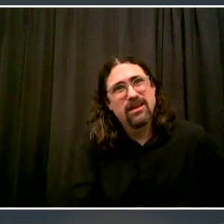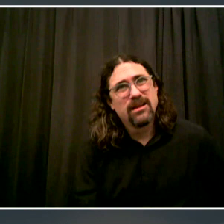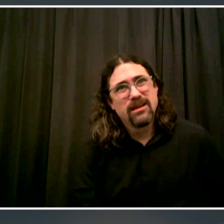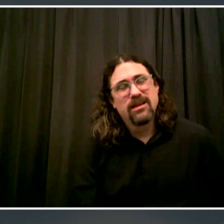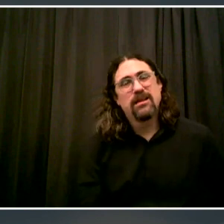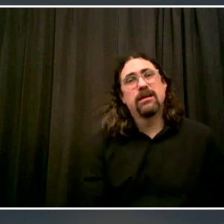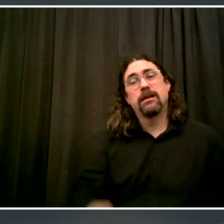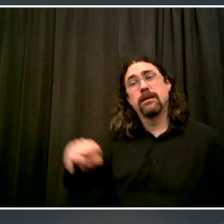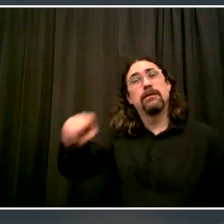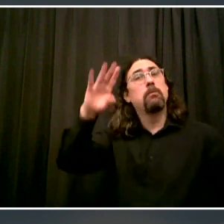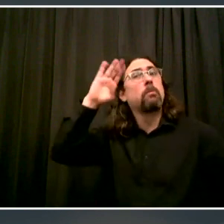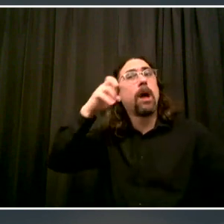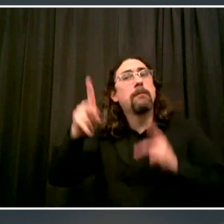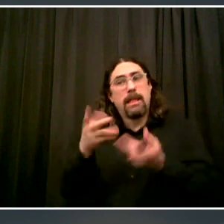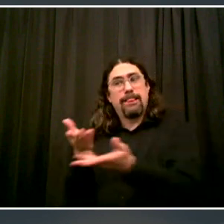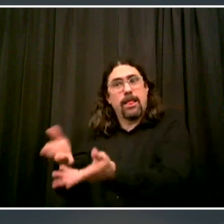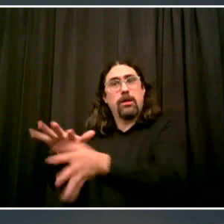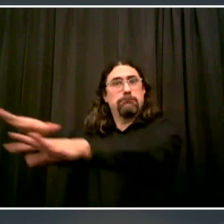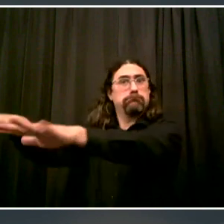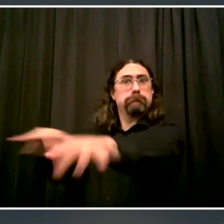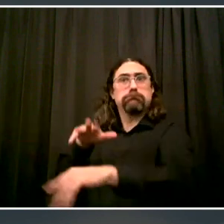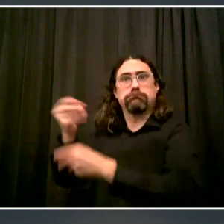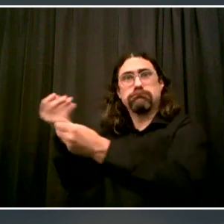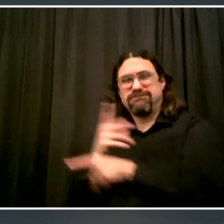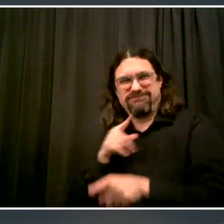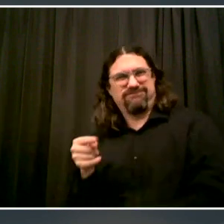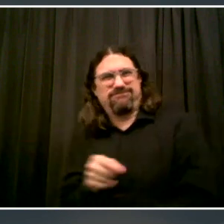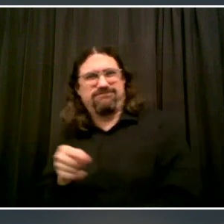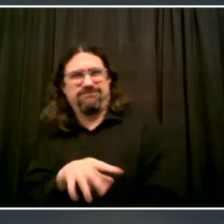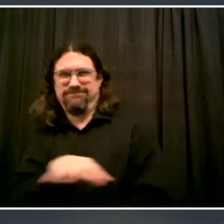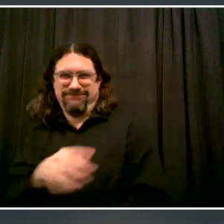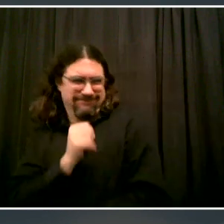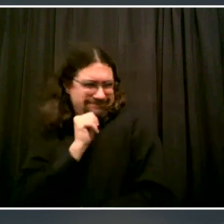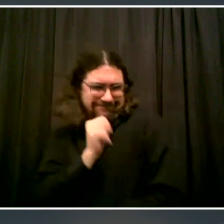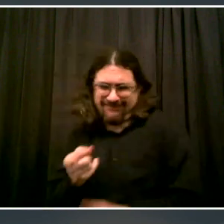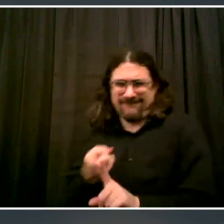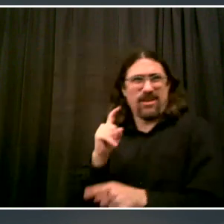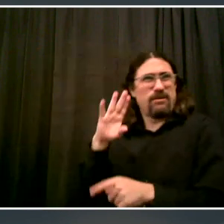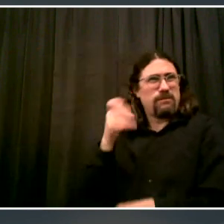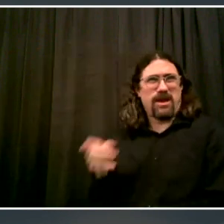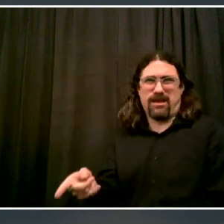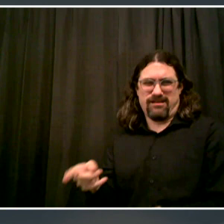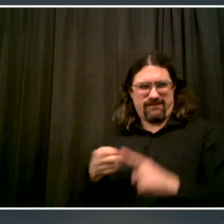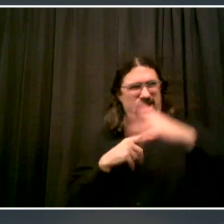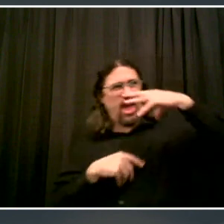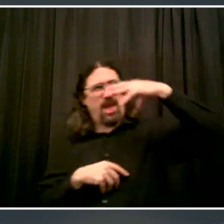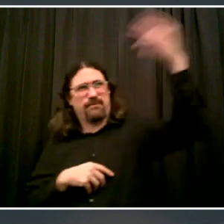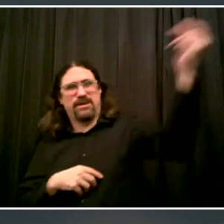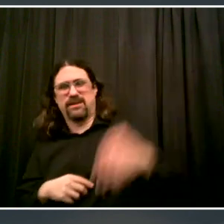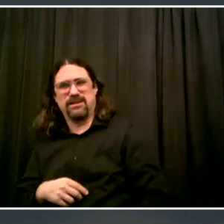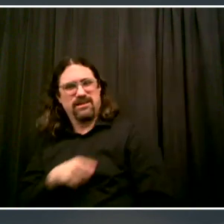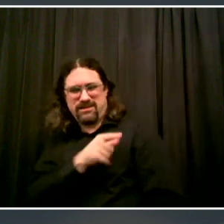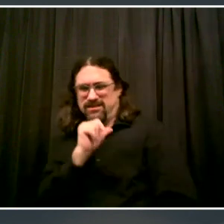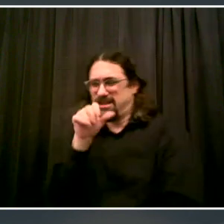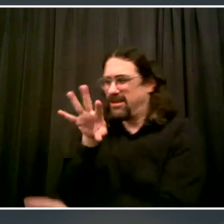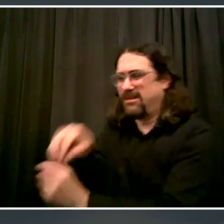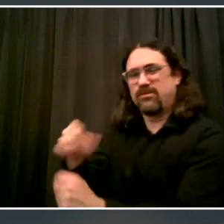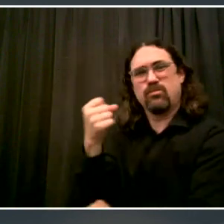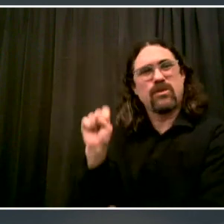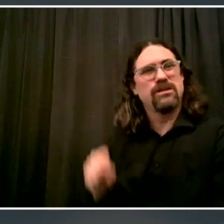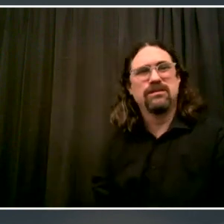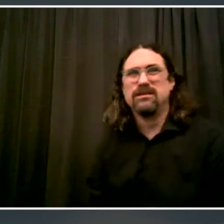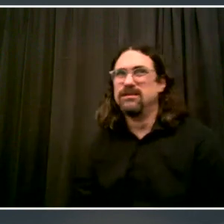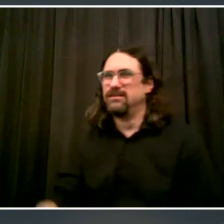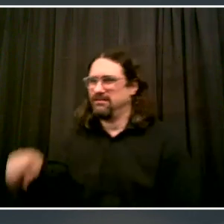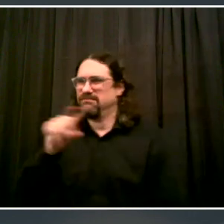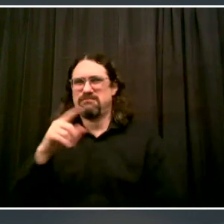came together and got these outside agitators out before they could really cause significant damage, thank